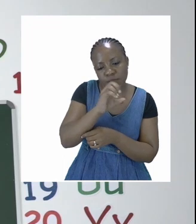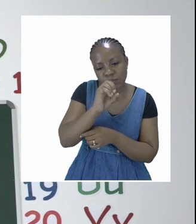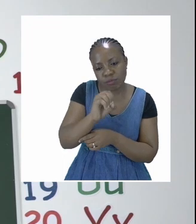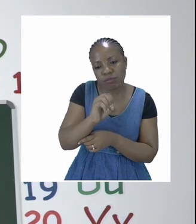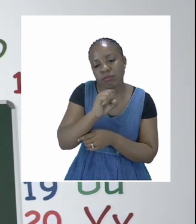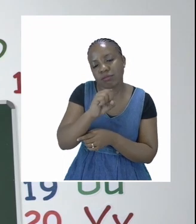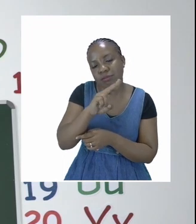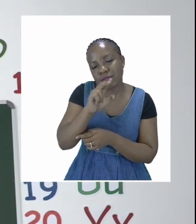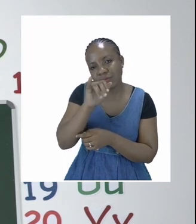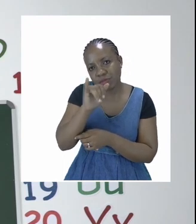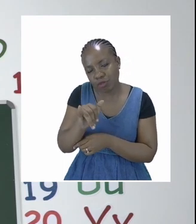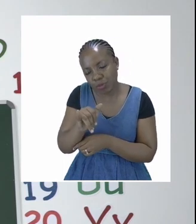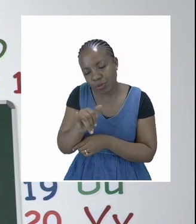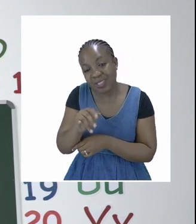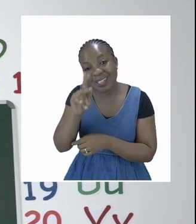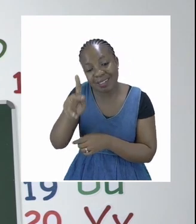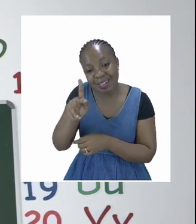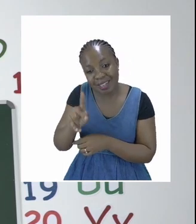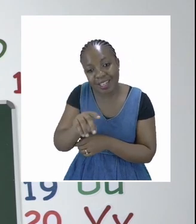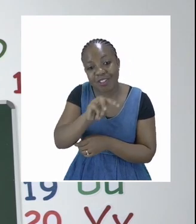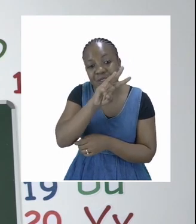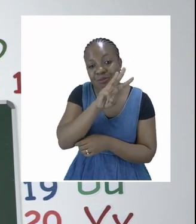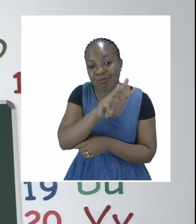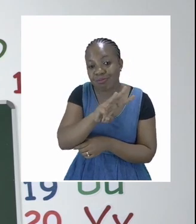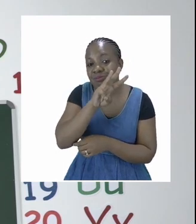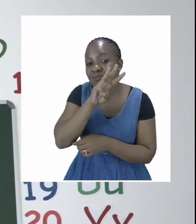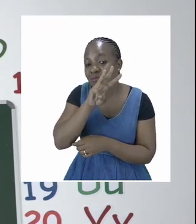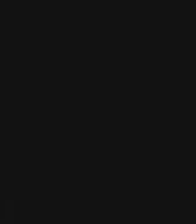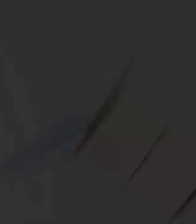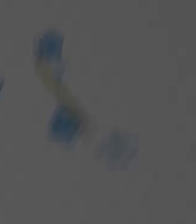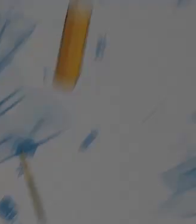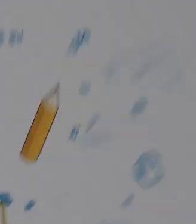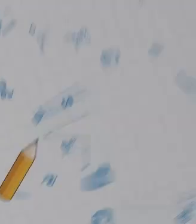our website, Zoshi Online.